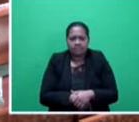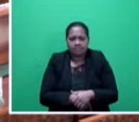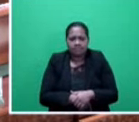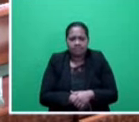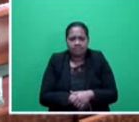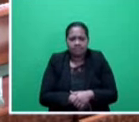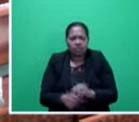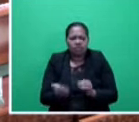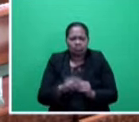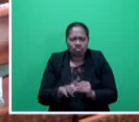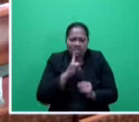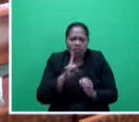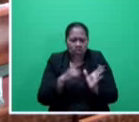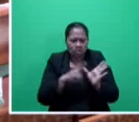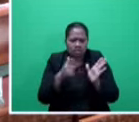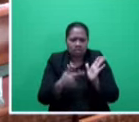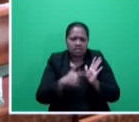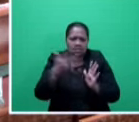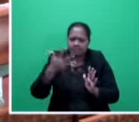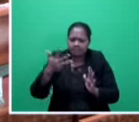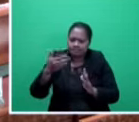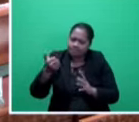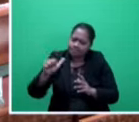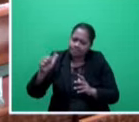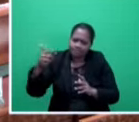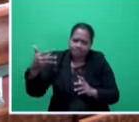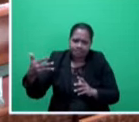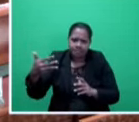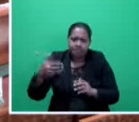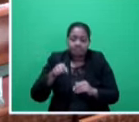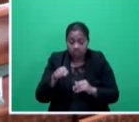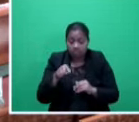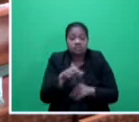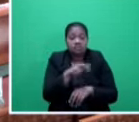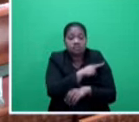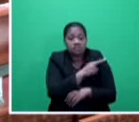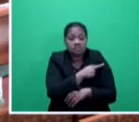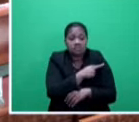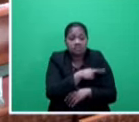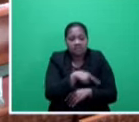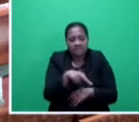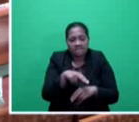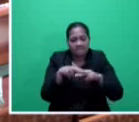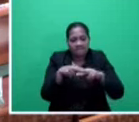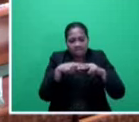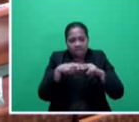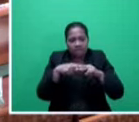1969. As such, it is the responsibility of the Fiji Police